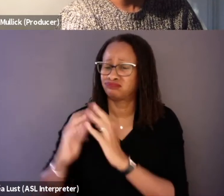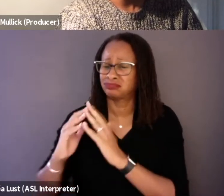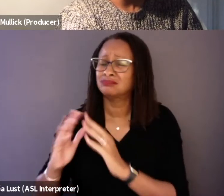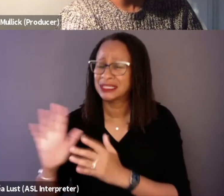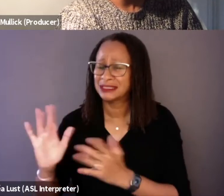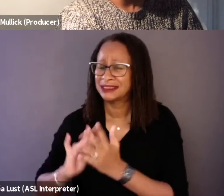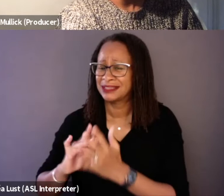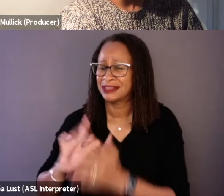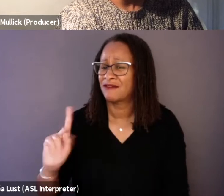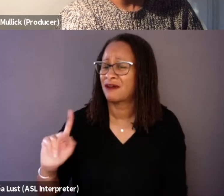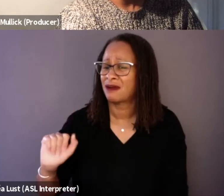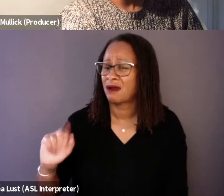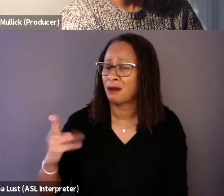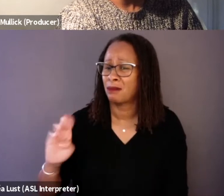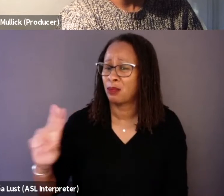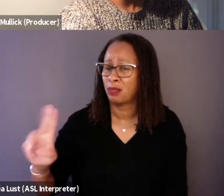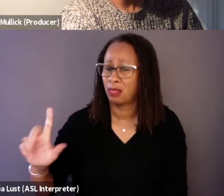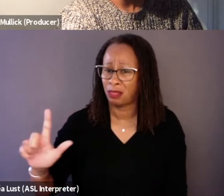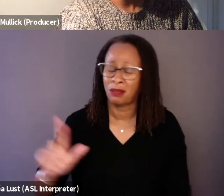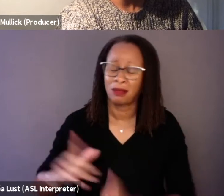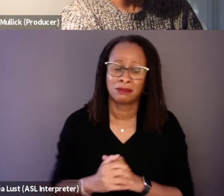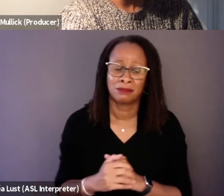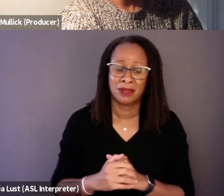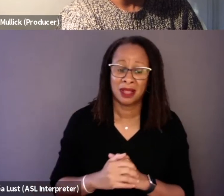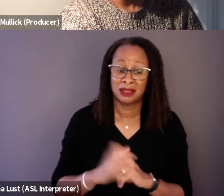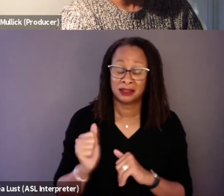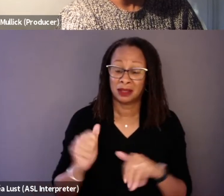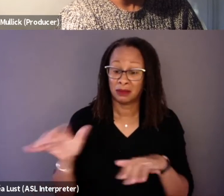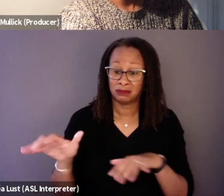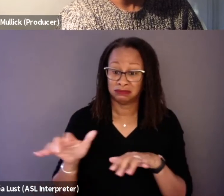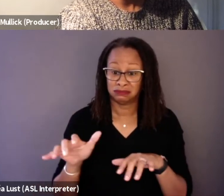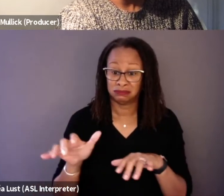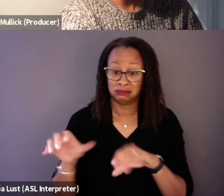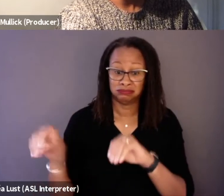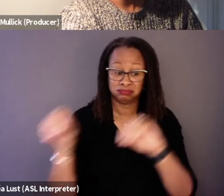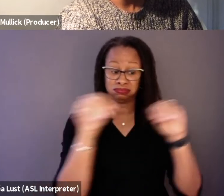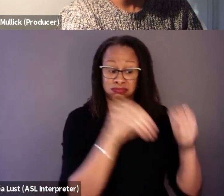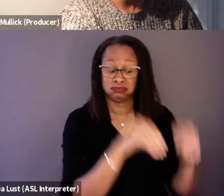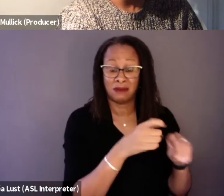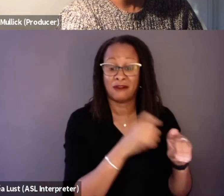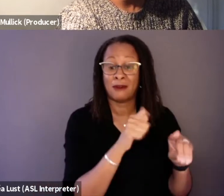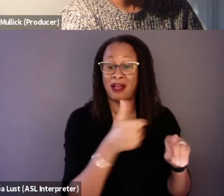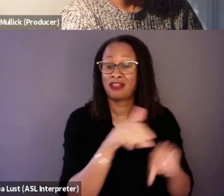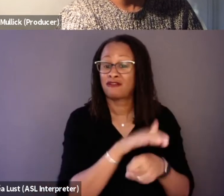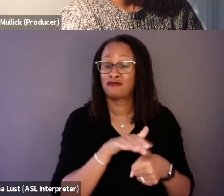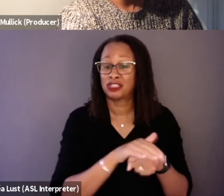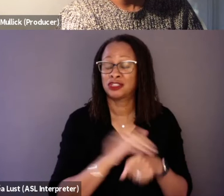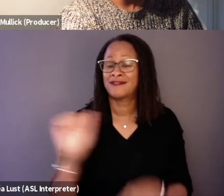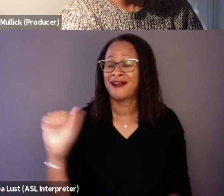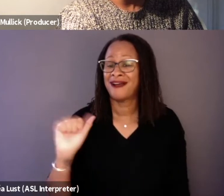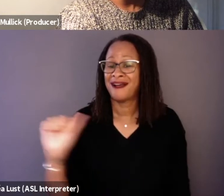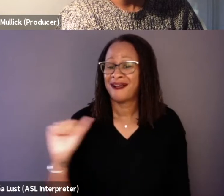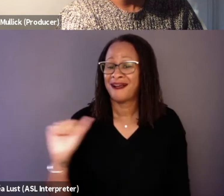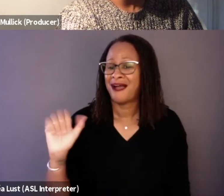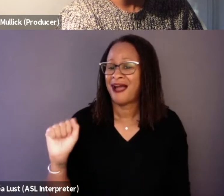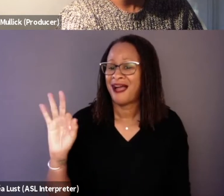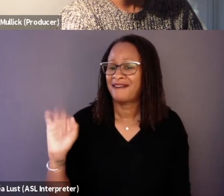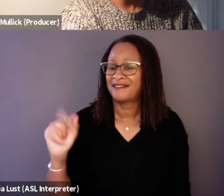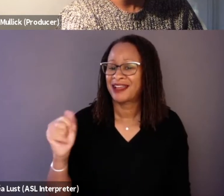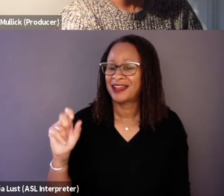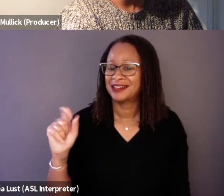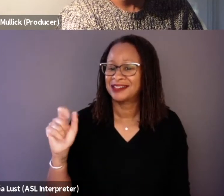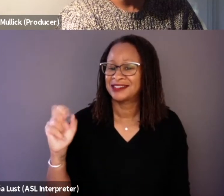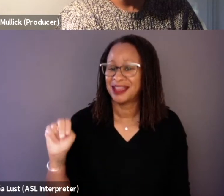away. So they had been displaced from another region of Afghanistan. Yes, they were from southern Afghanistan, but they'd been there. They'd